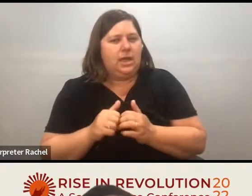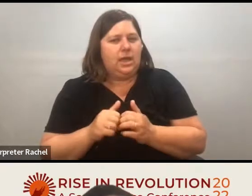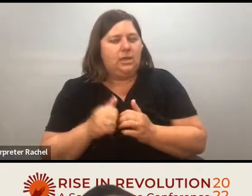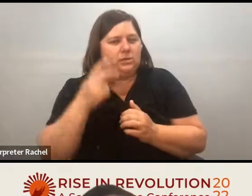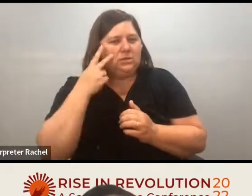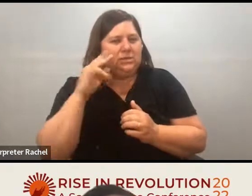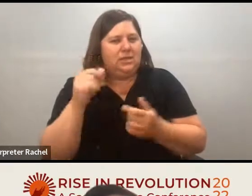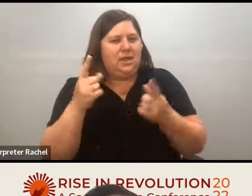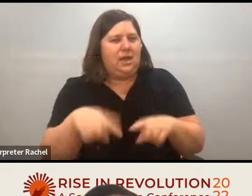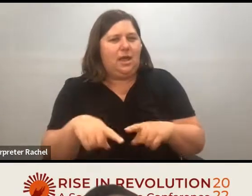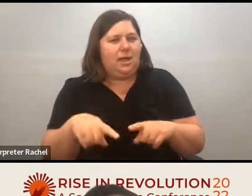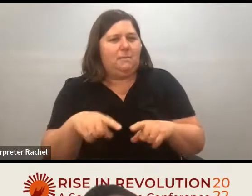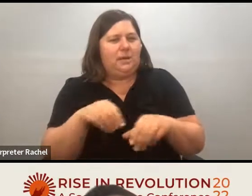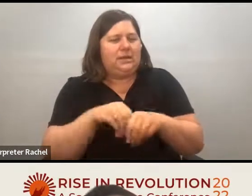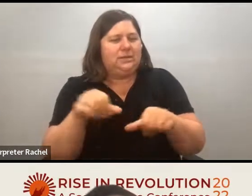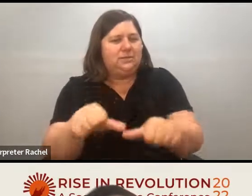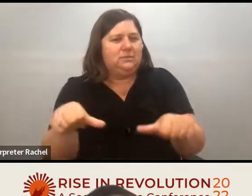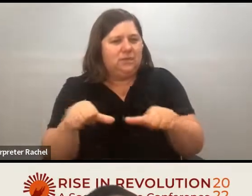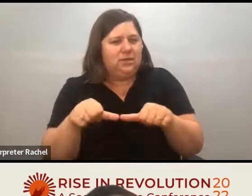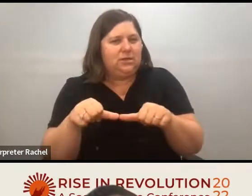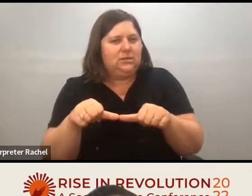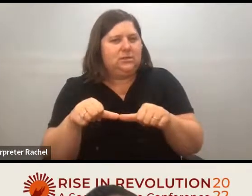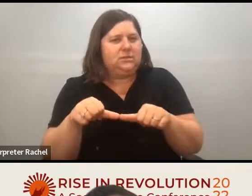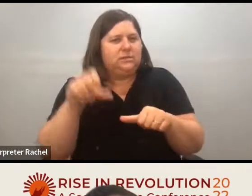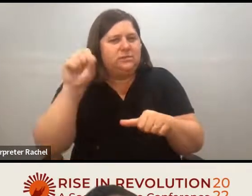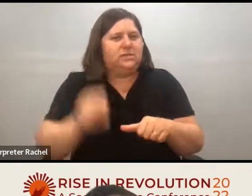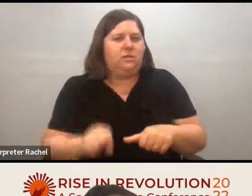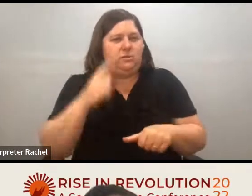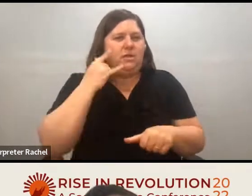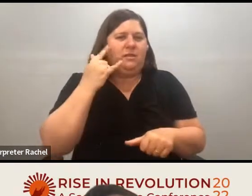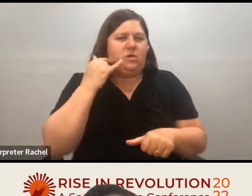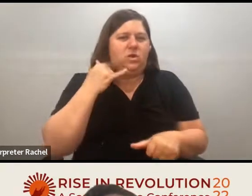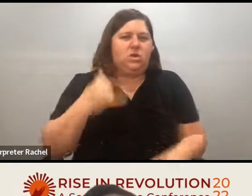in states outside of California?